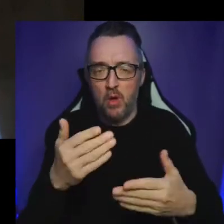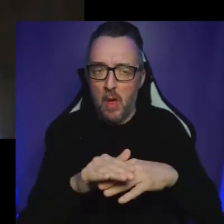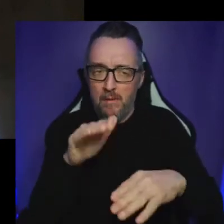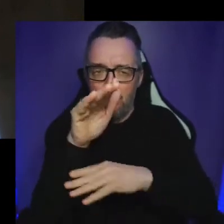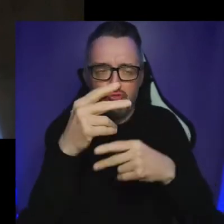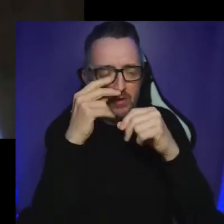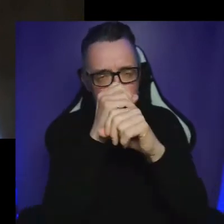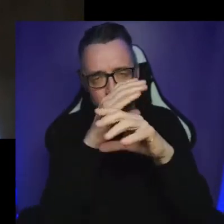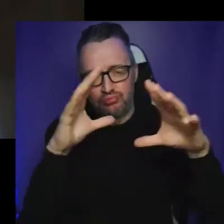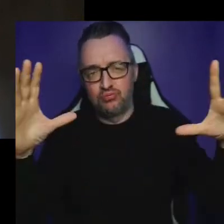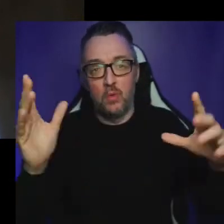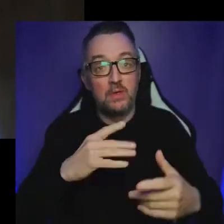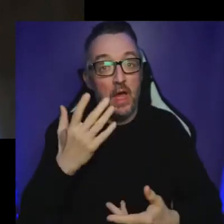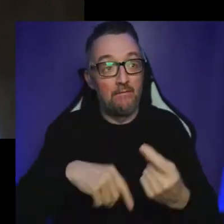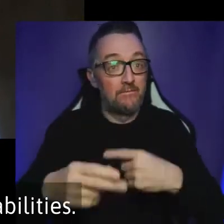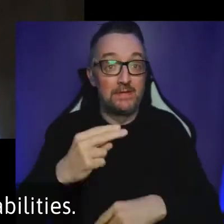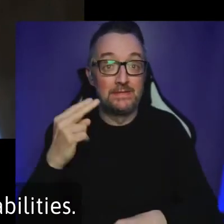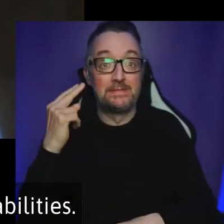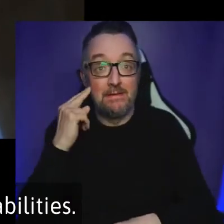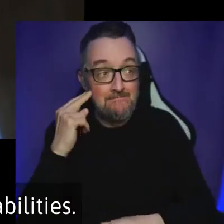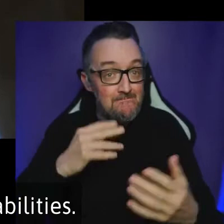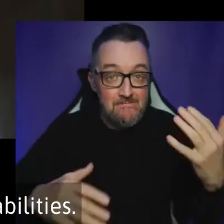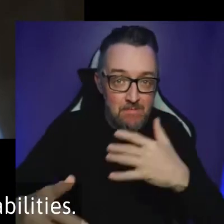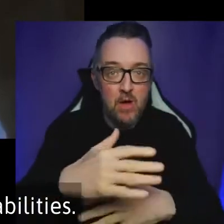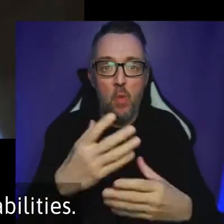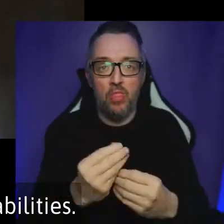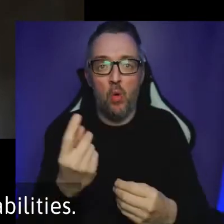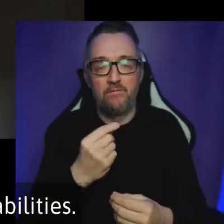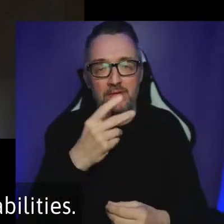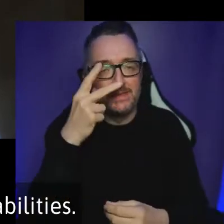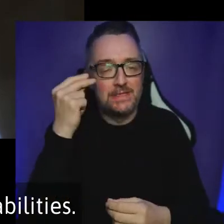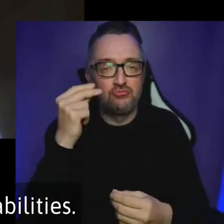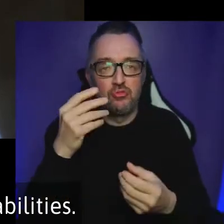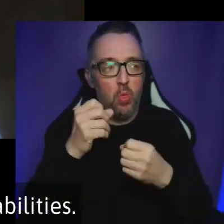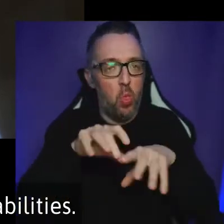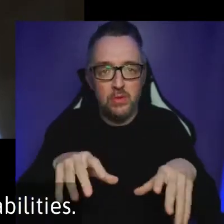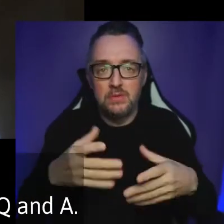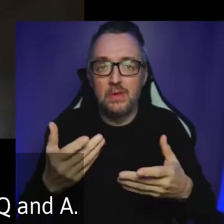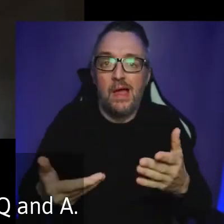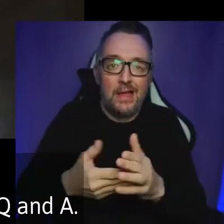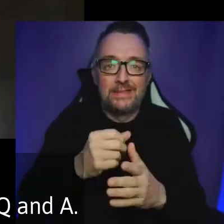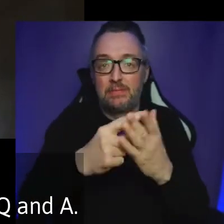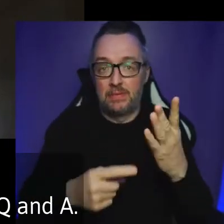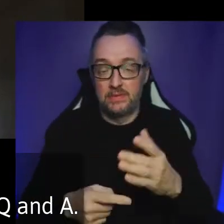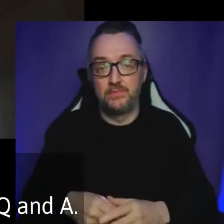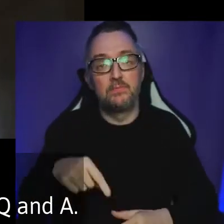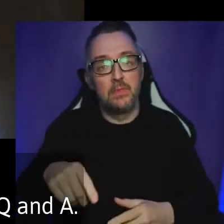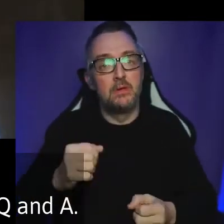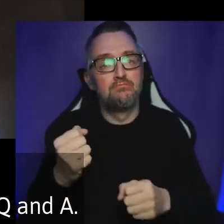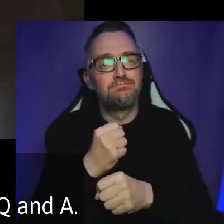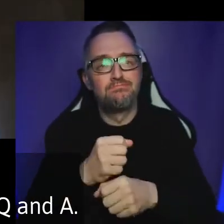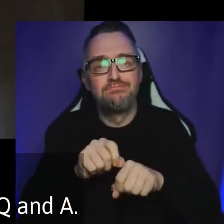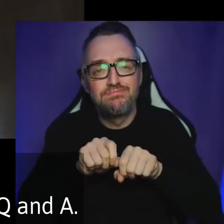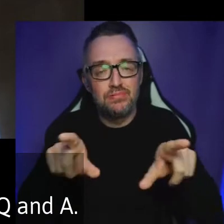world around us has hearing impaired people in mind, as well as others living with sensory loss and disabilities. The format of these productions will include